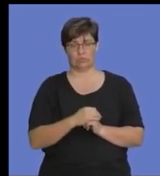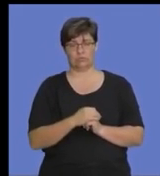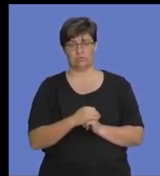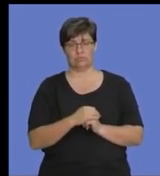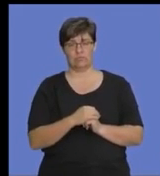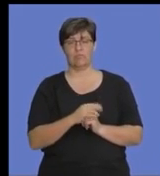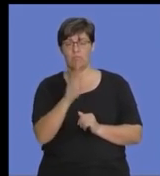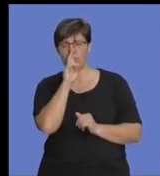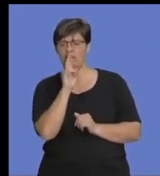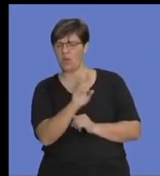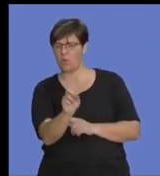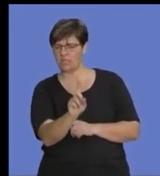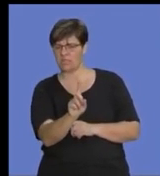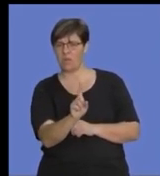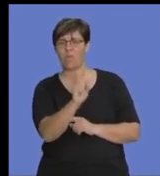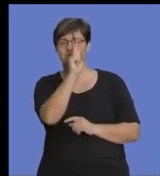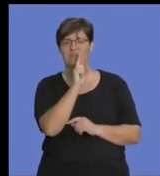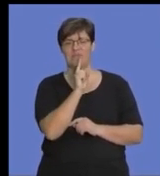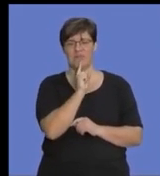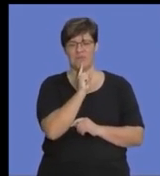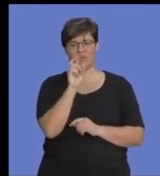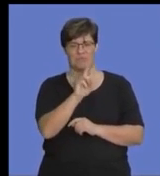And then this, you can see that it's